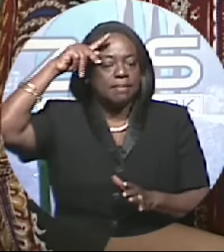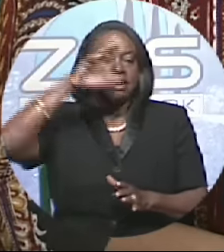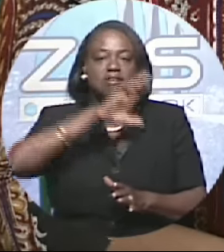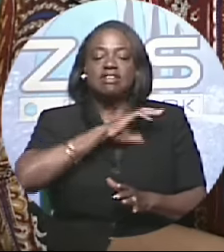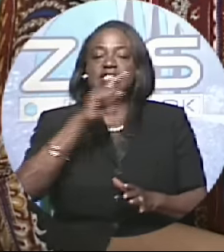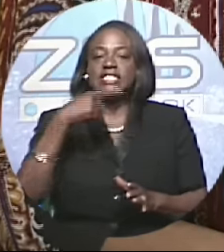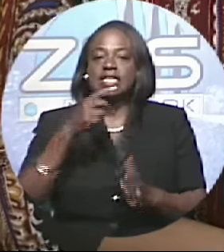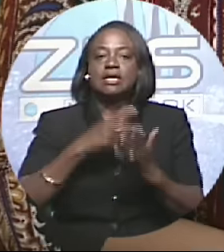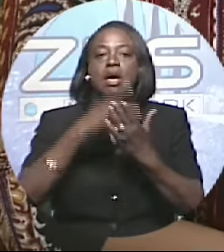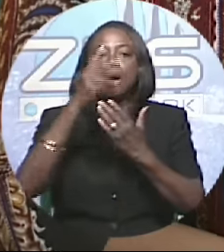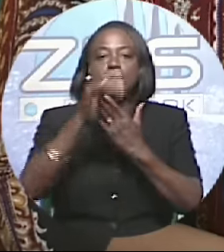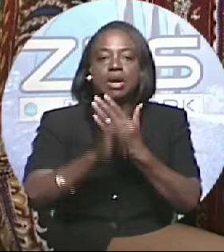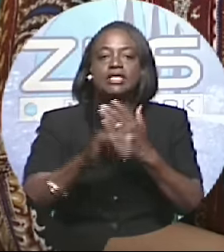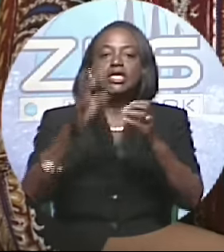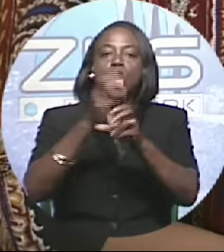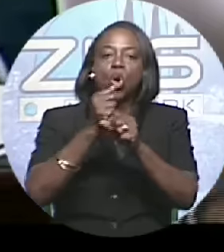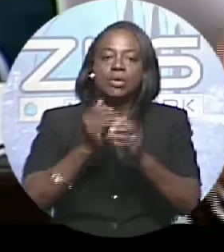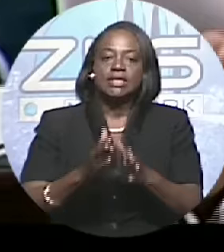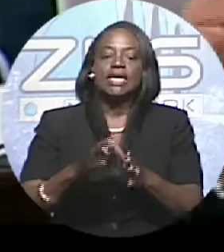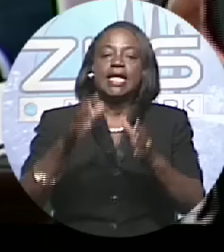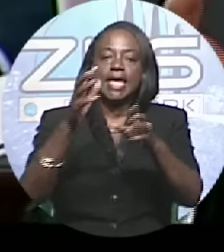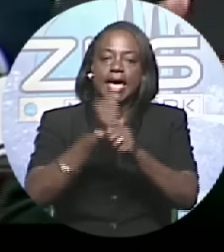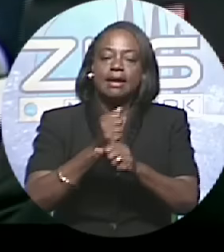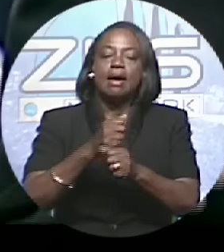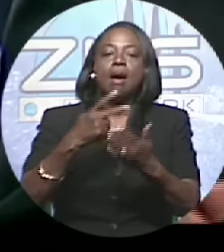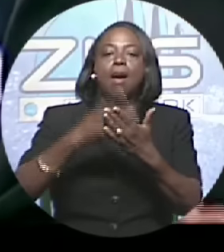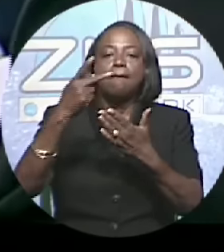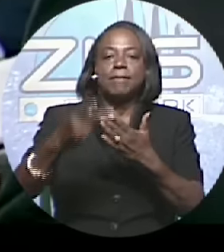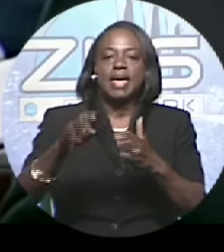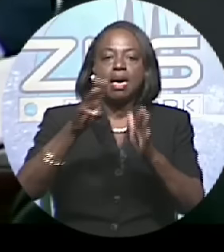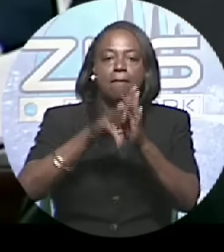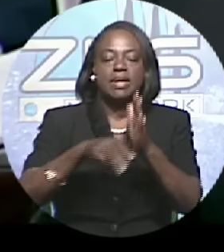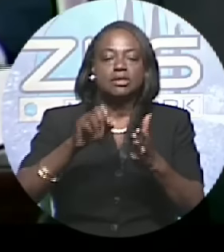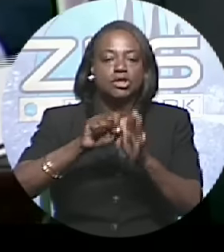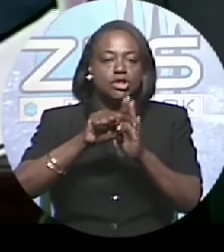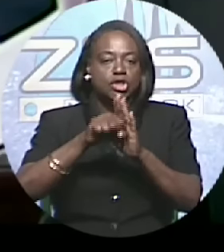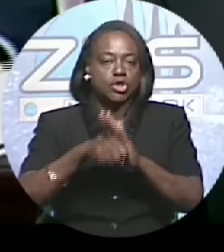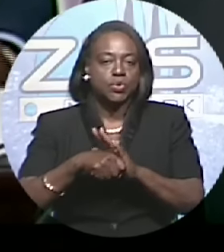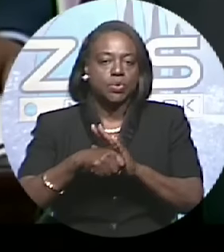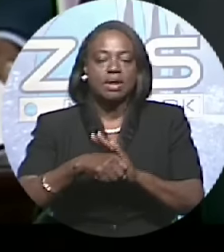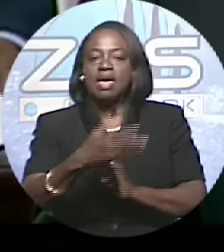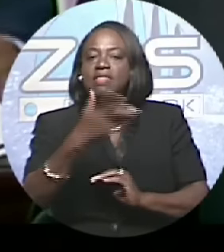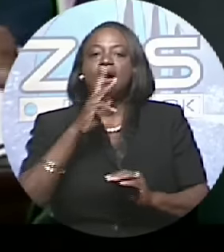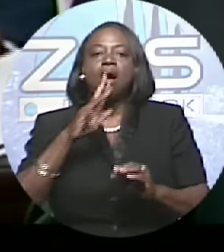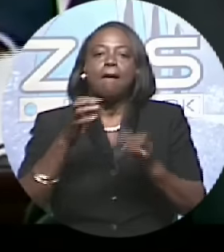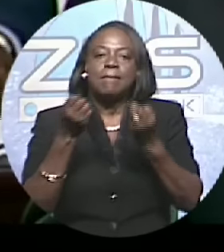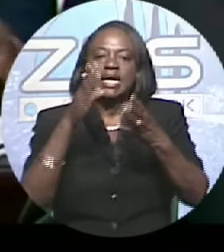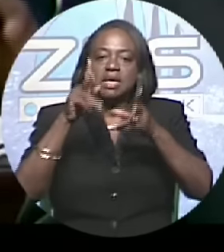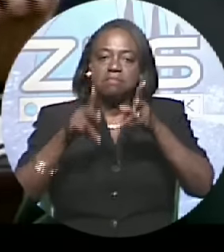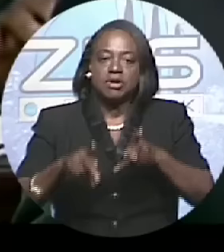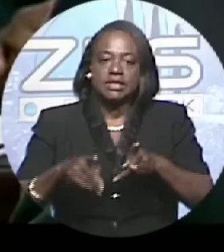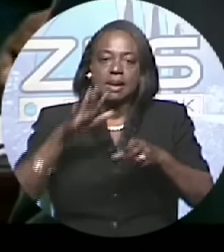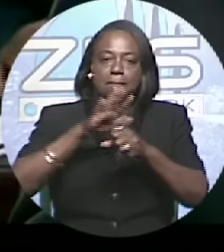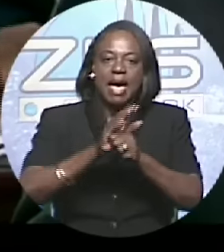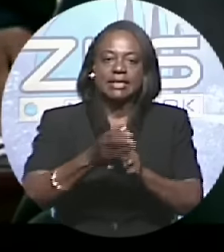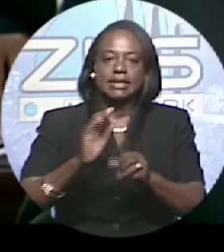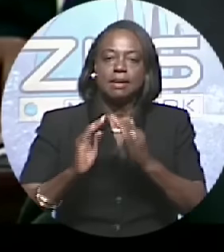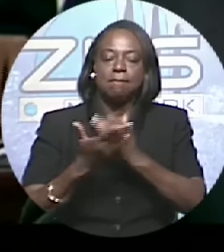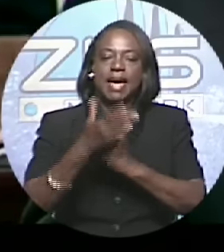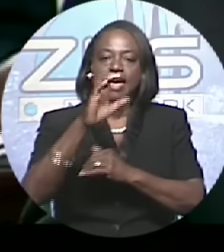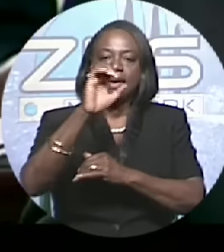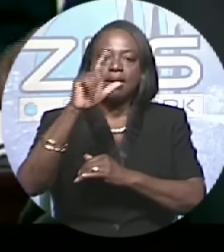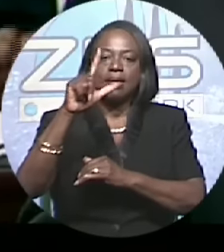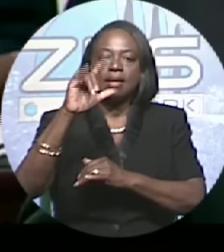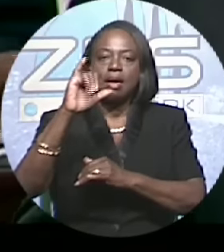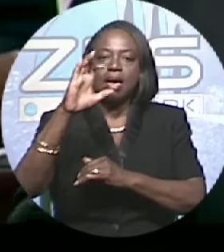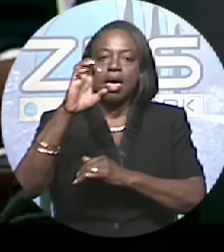can expect a payment soon. I know that there are many persons impacted by CLECO, and